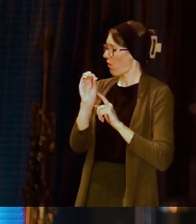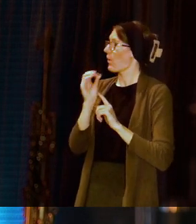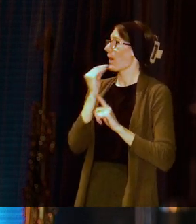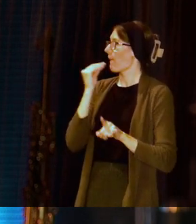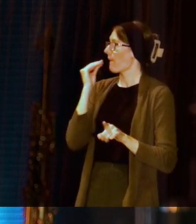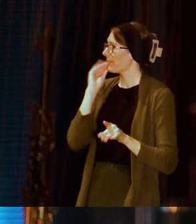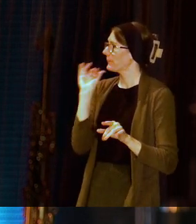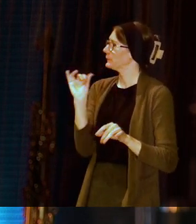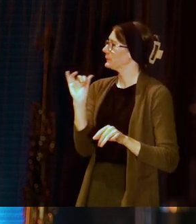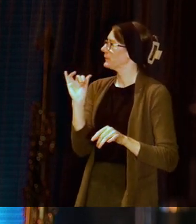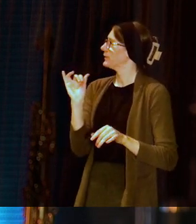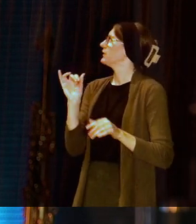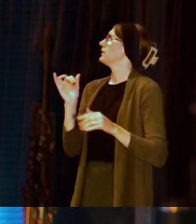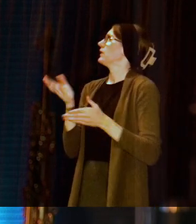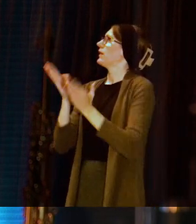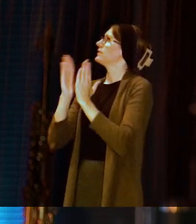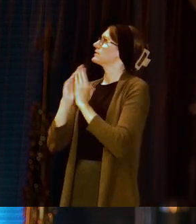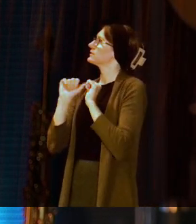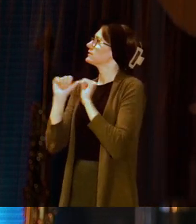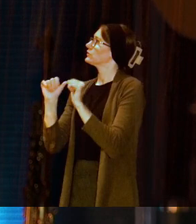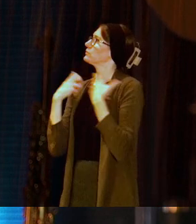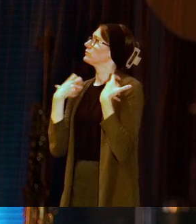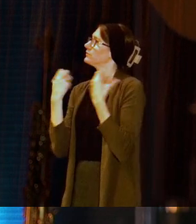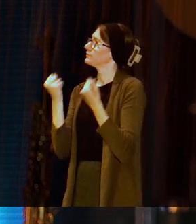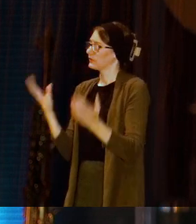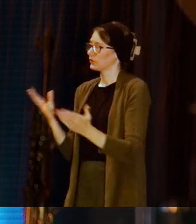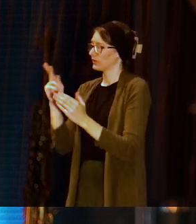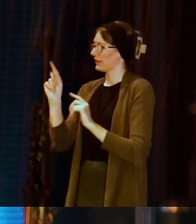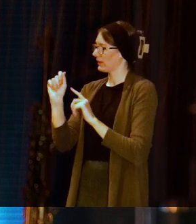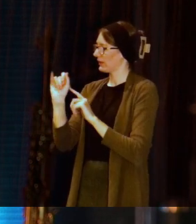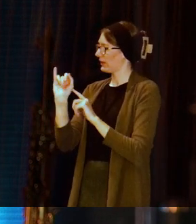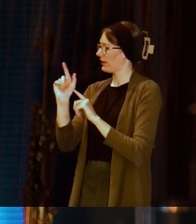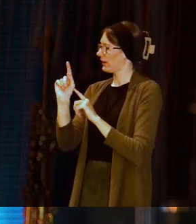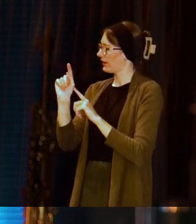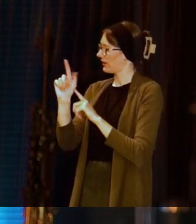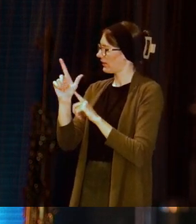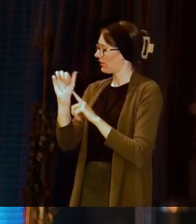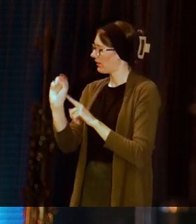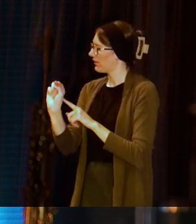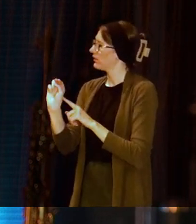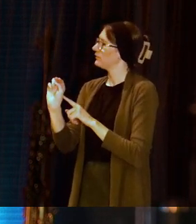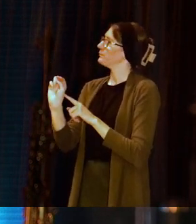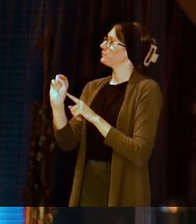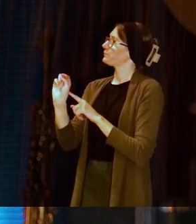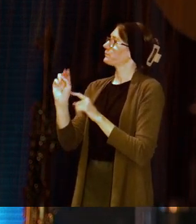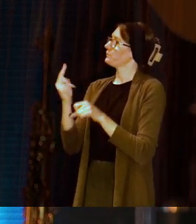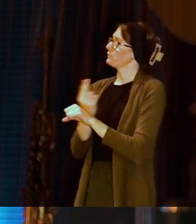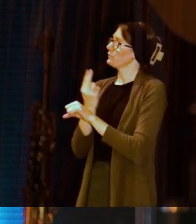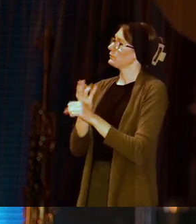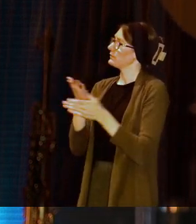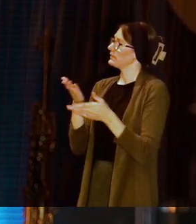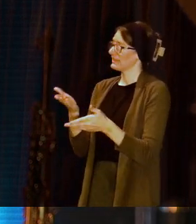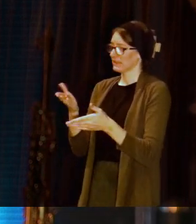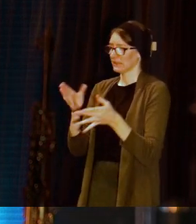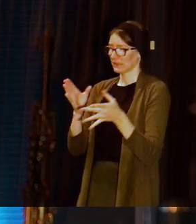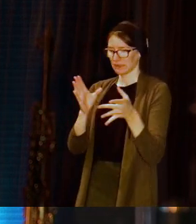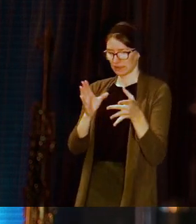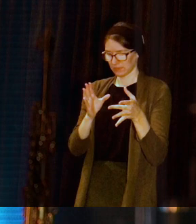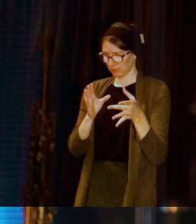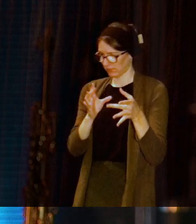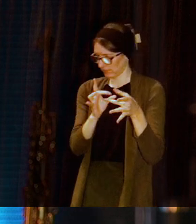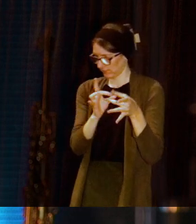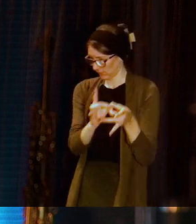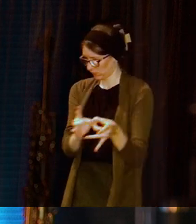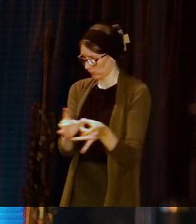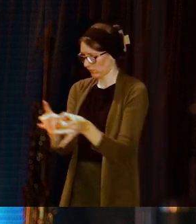would continue to heal him. We pray that you would encourage Caitlin. Lord, we pray that you would use this to draw them closer, as we